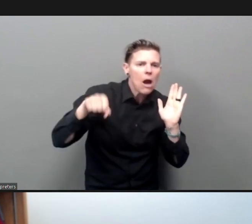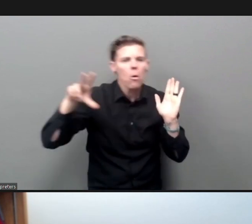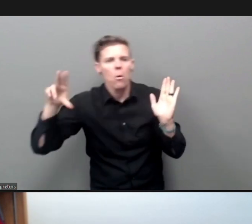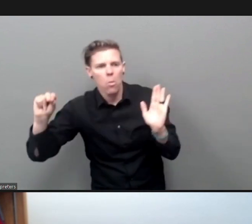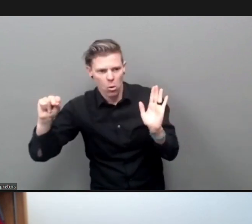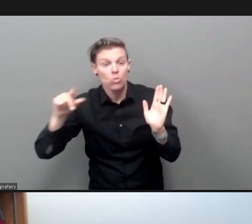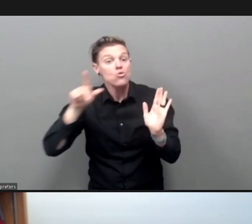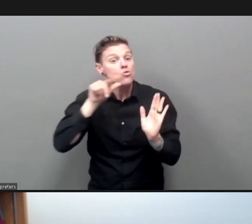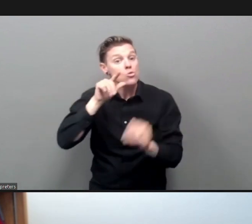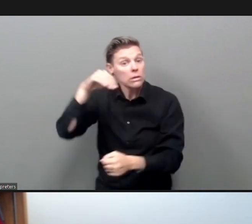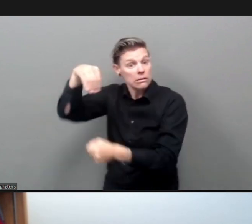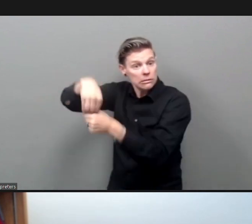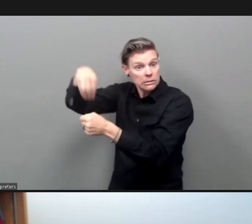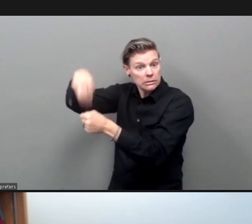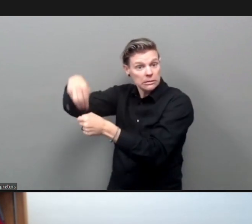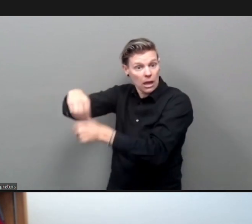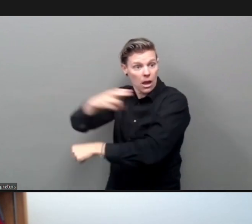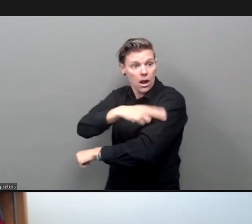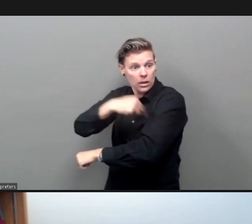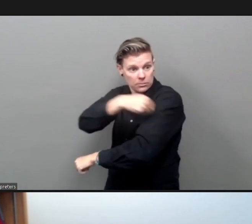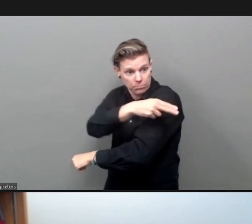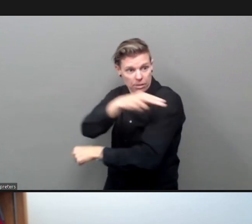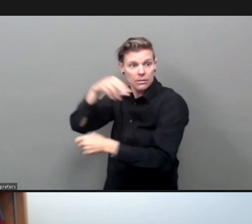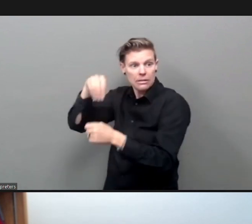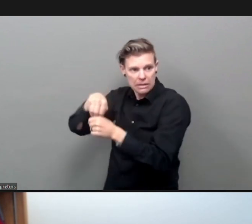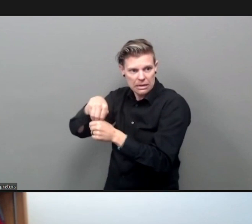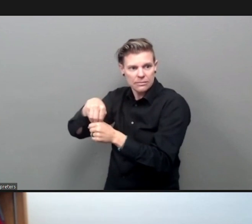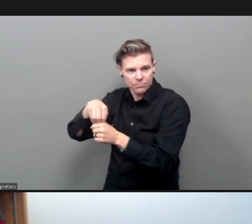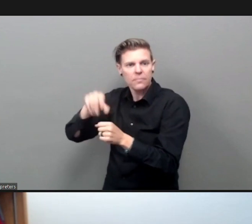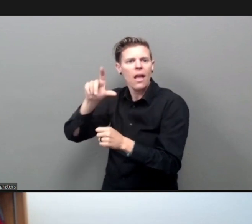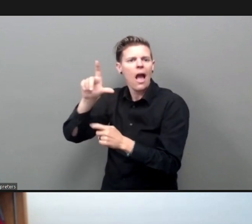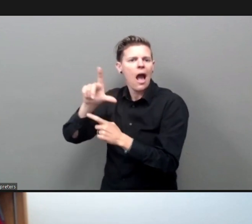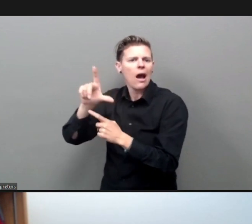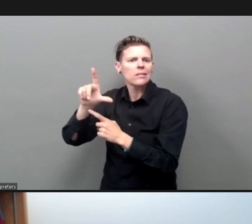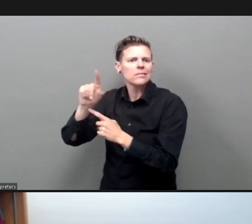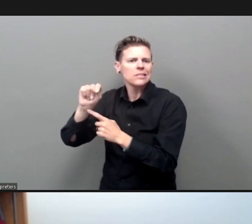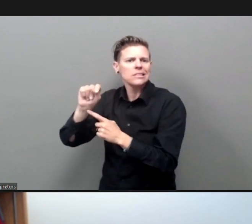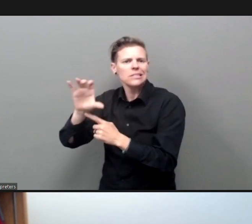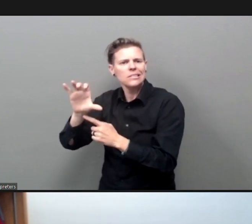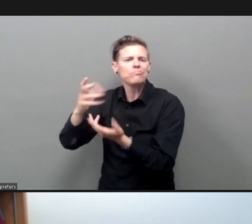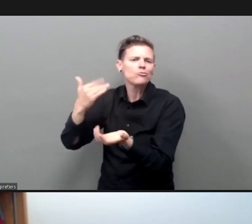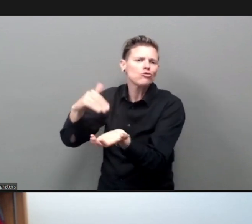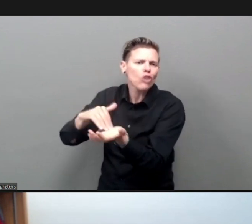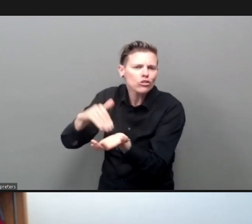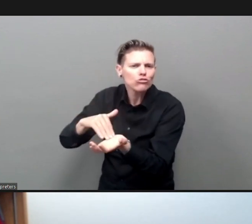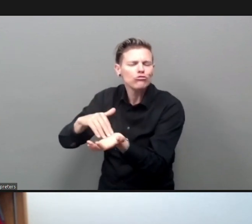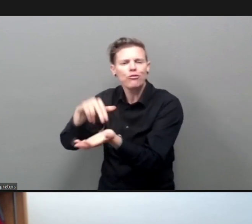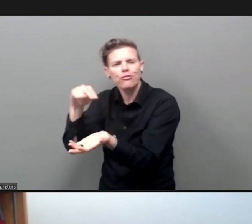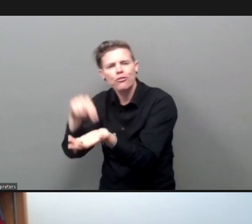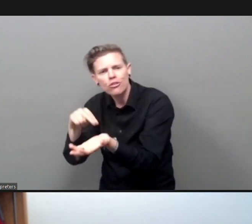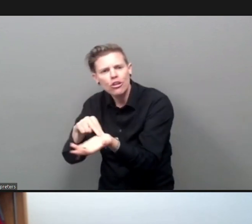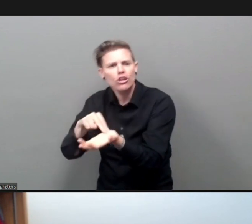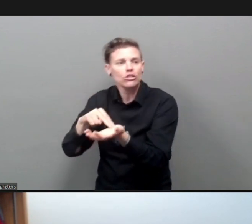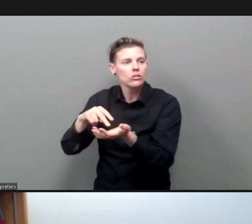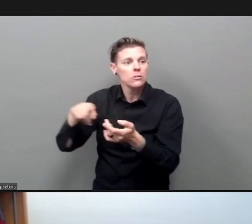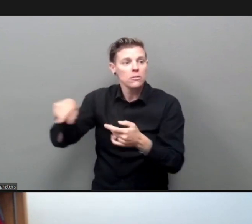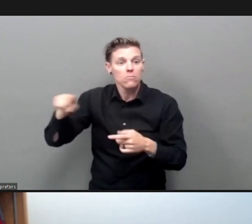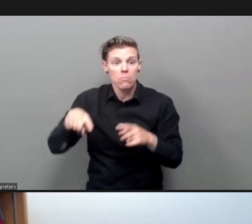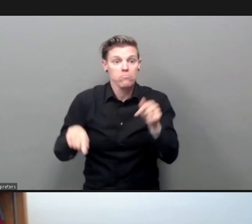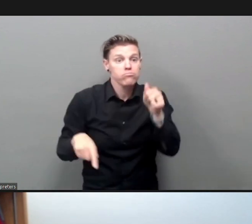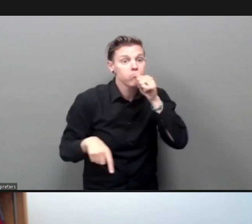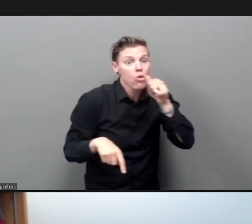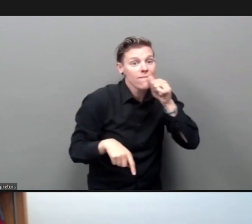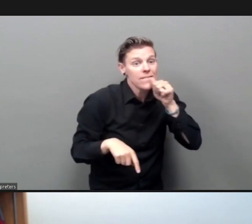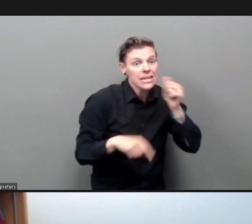living facilities. For example, doctors in a private practice and their staff did not fall under the public health